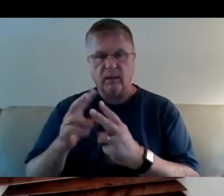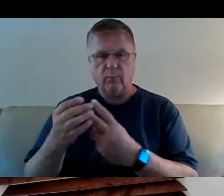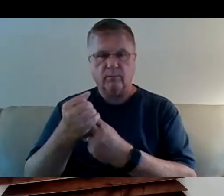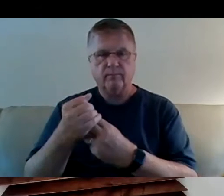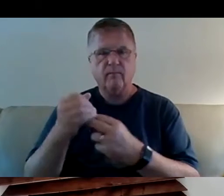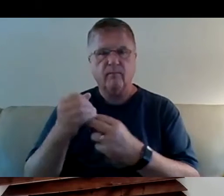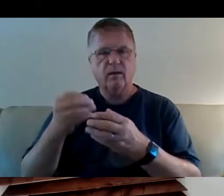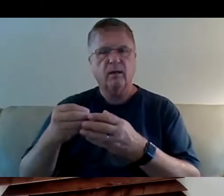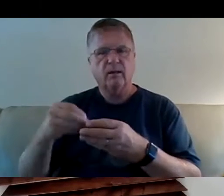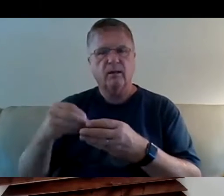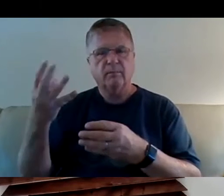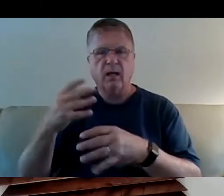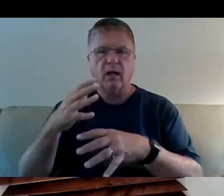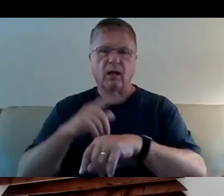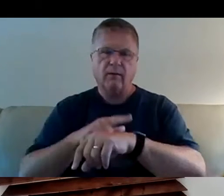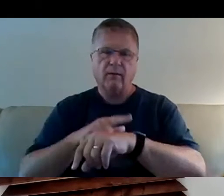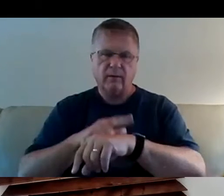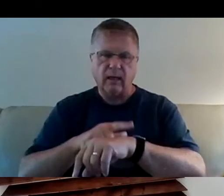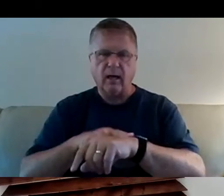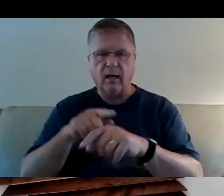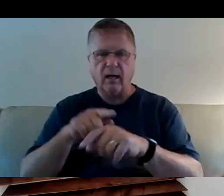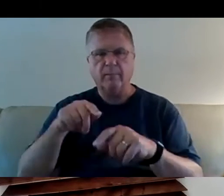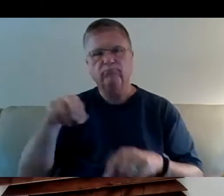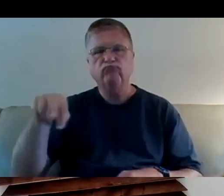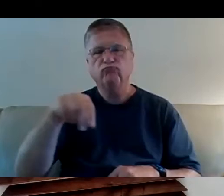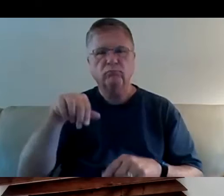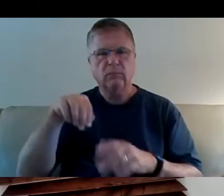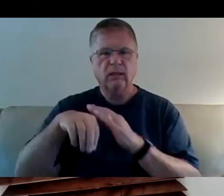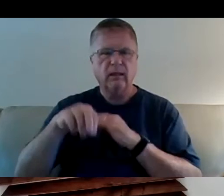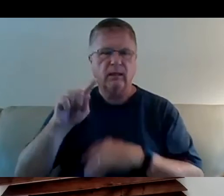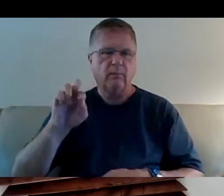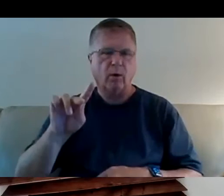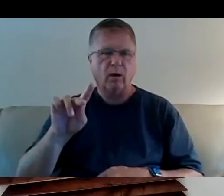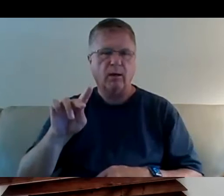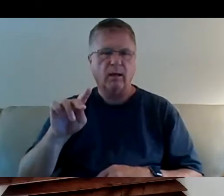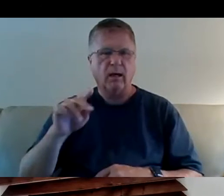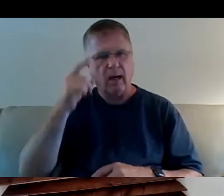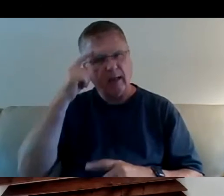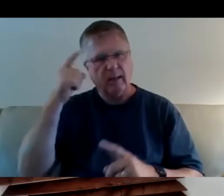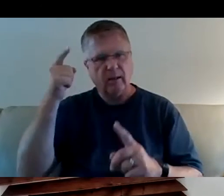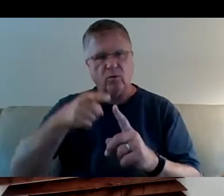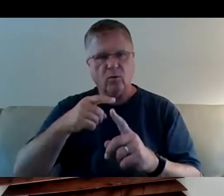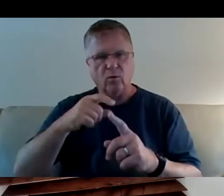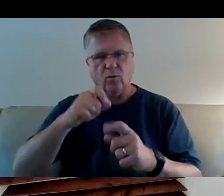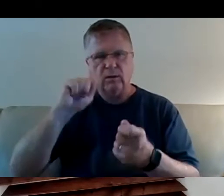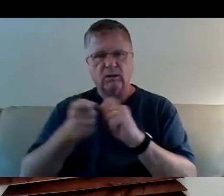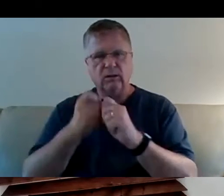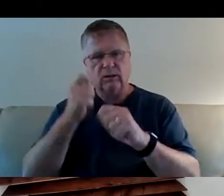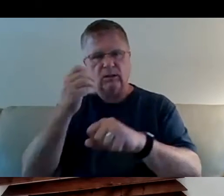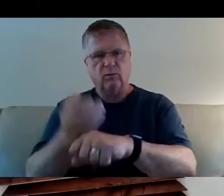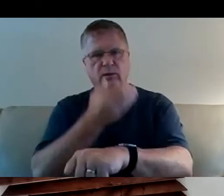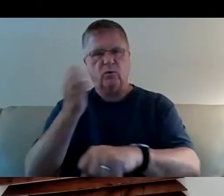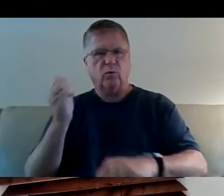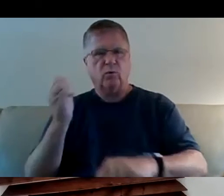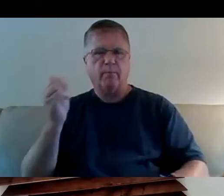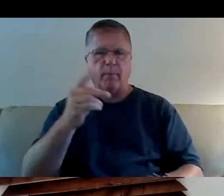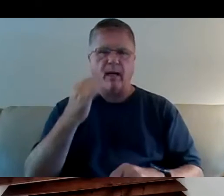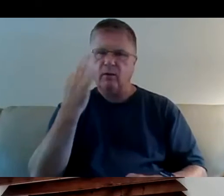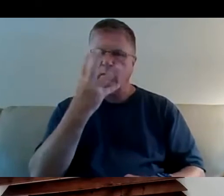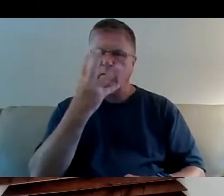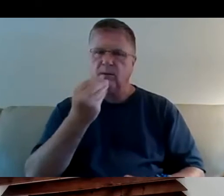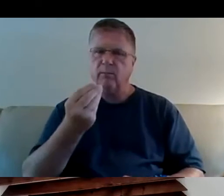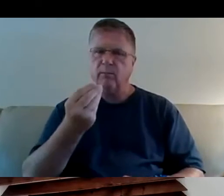lot of time in the park. So I believe the goal was to restore it to its beauty, and